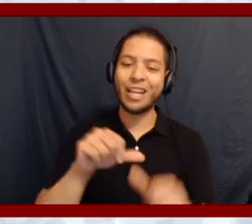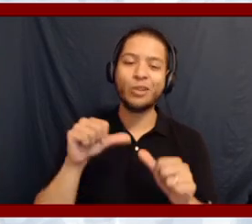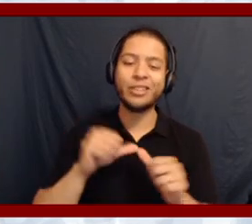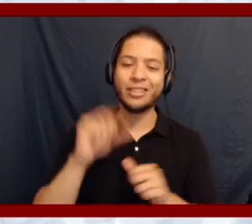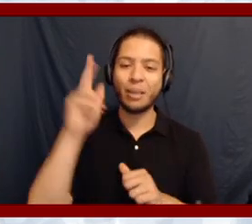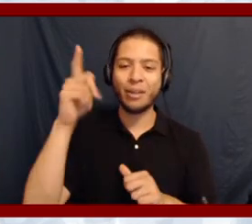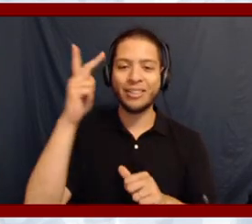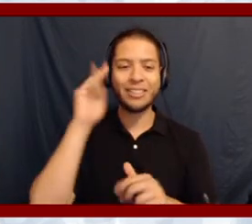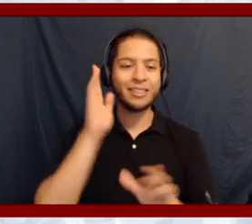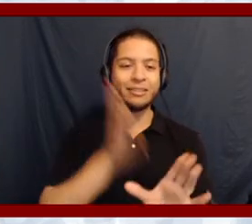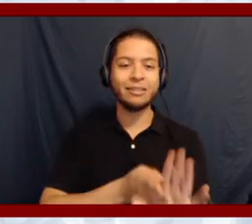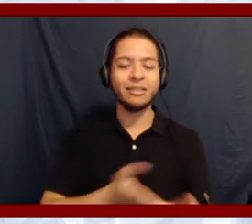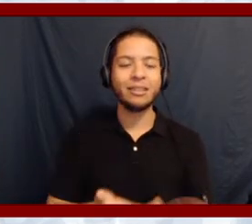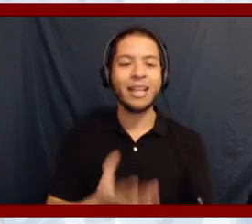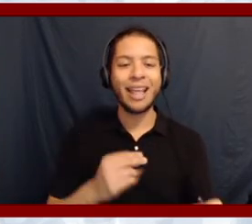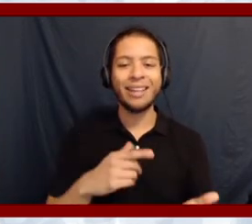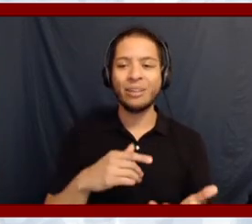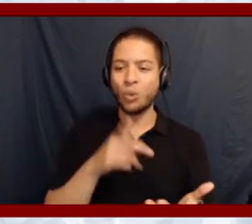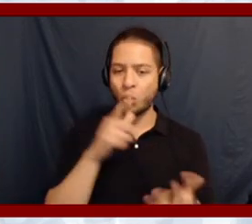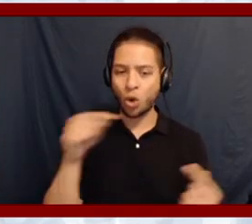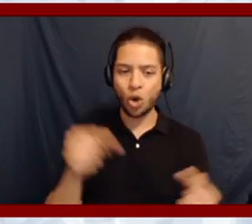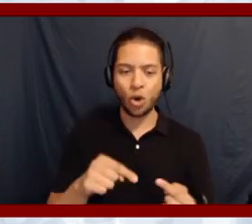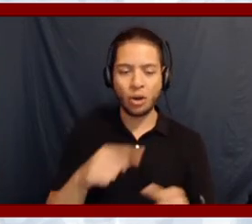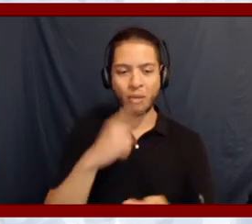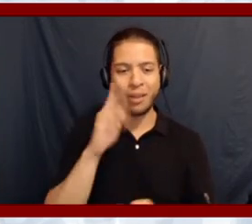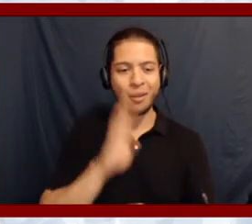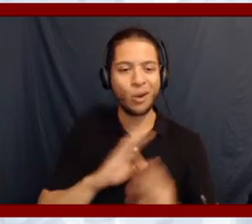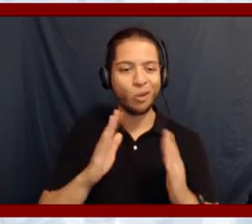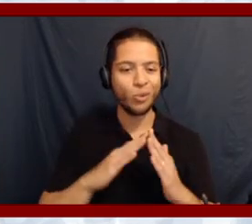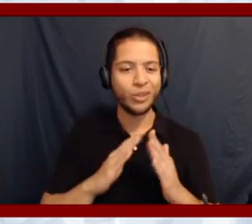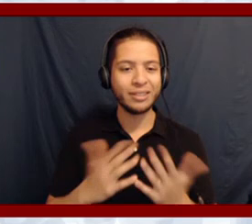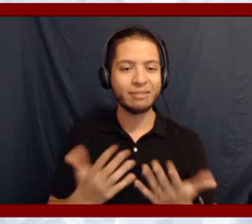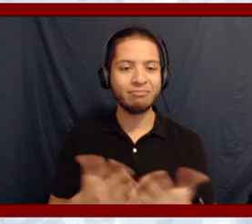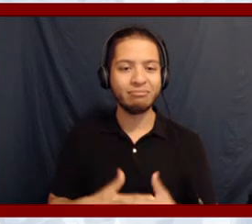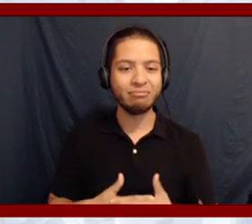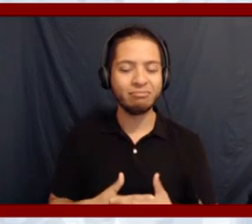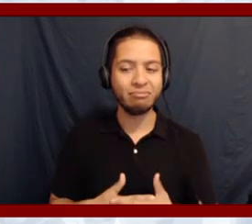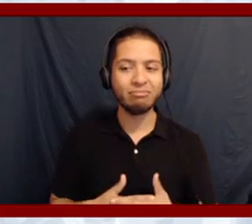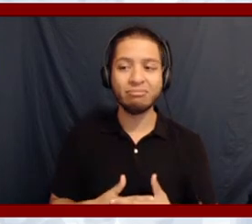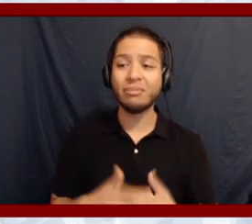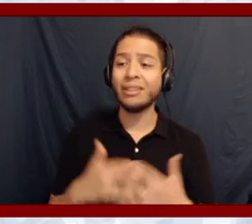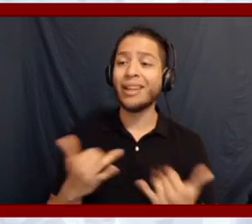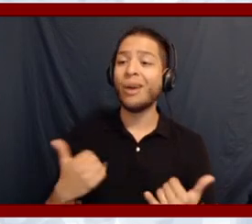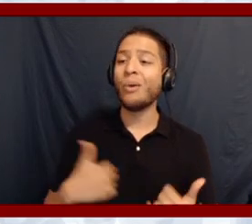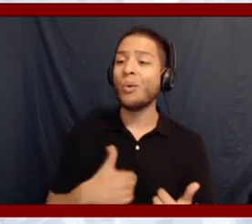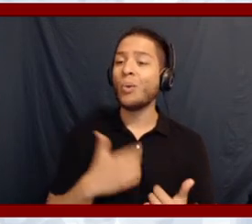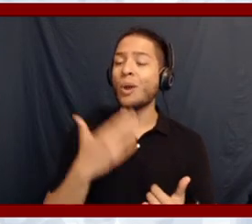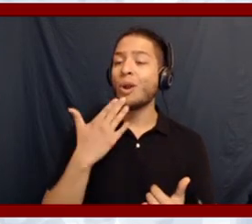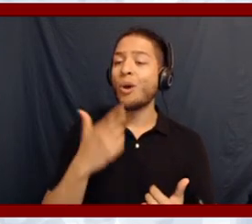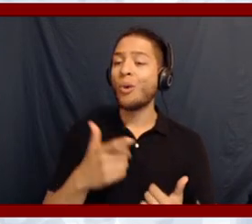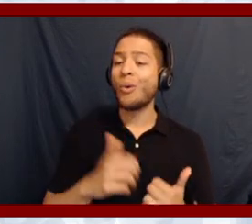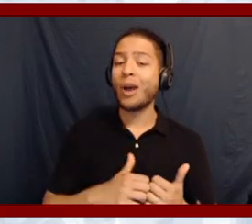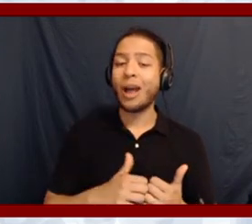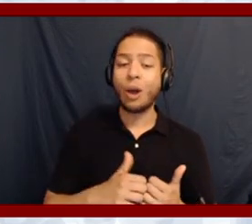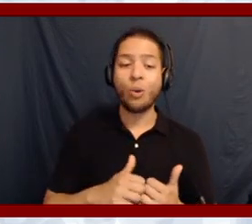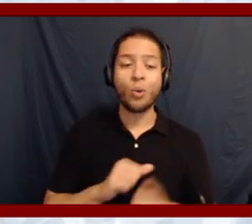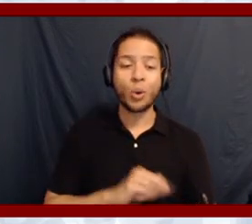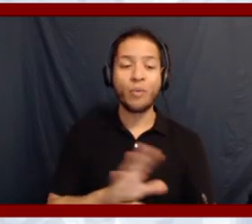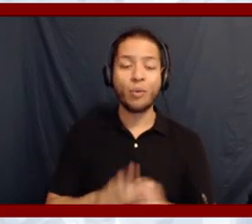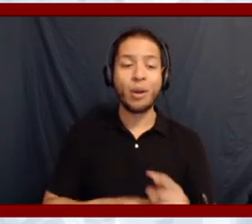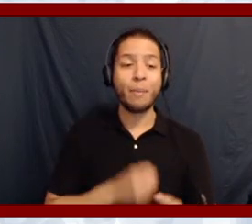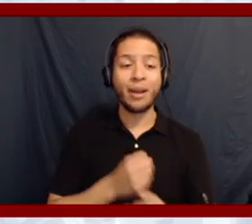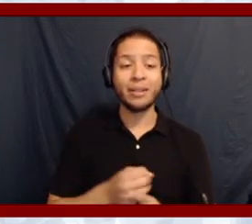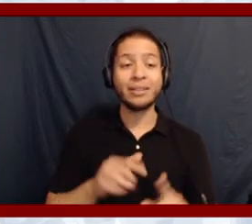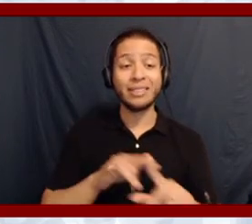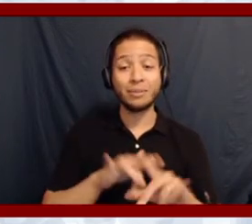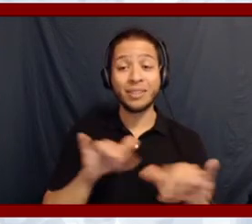and Brown communities more, because not only do we know that the impact of COVID on them is greater, but we also know that the lack of